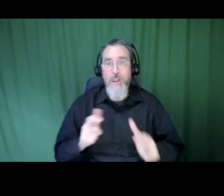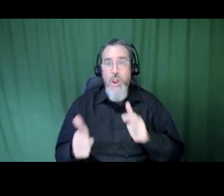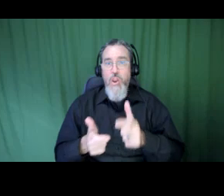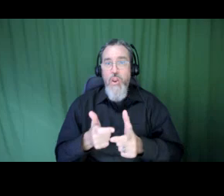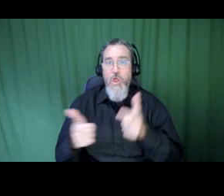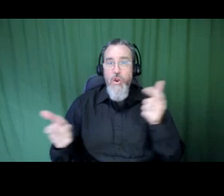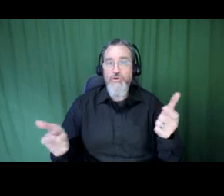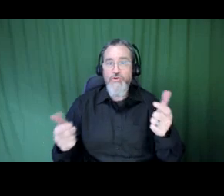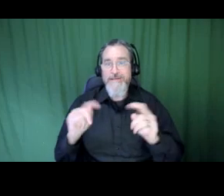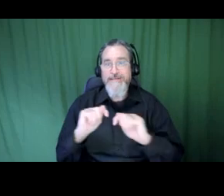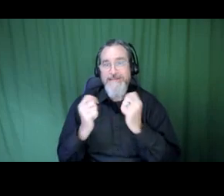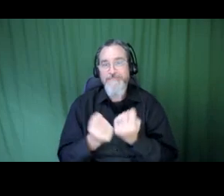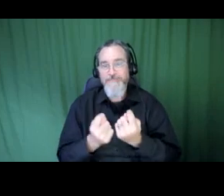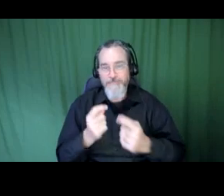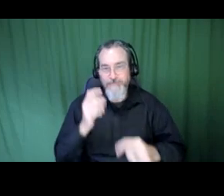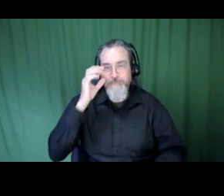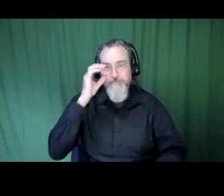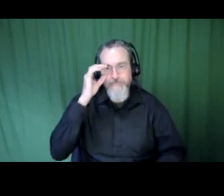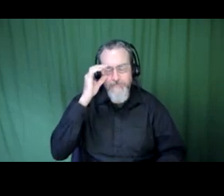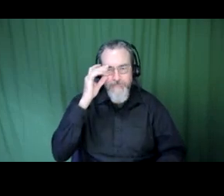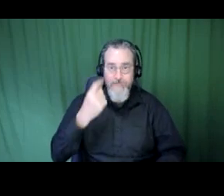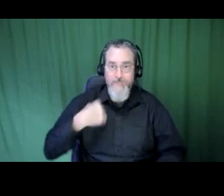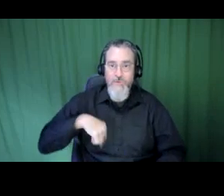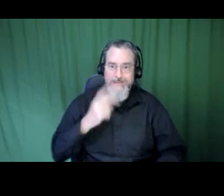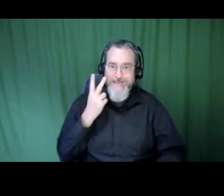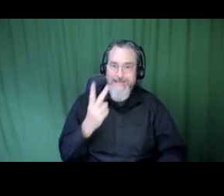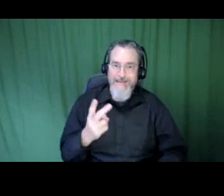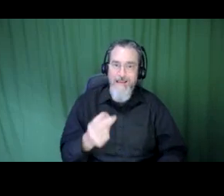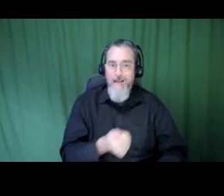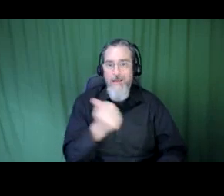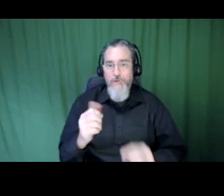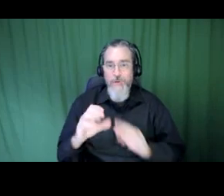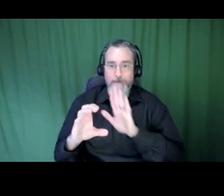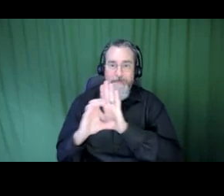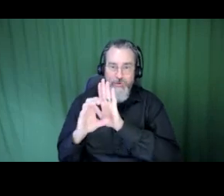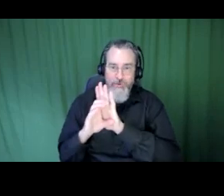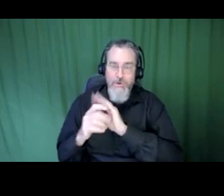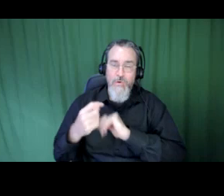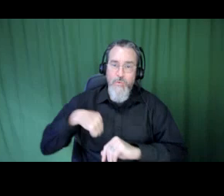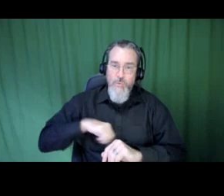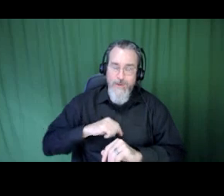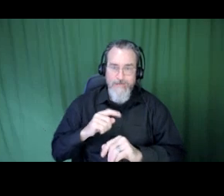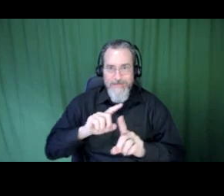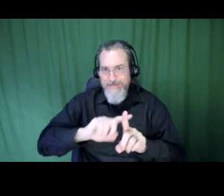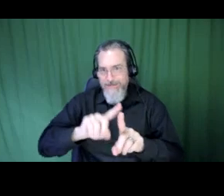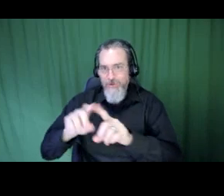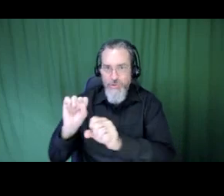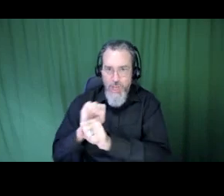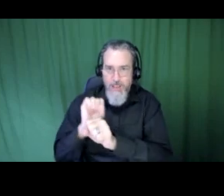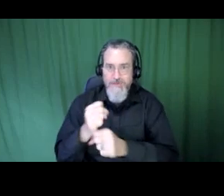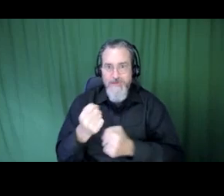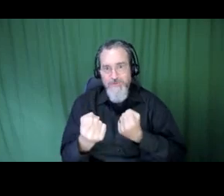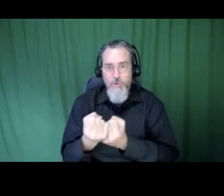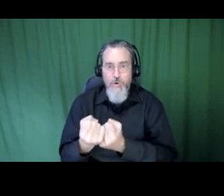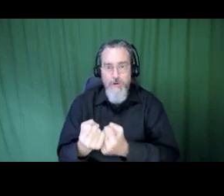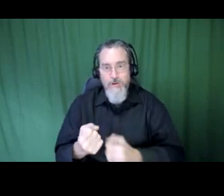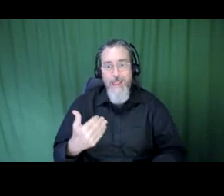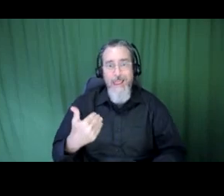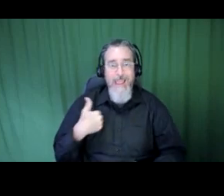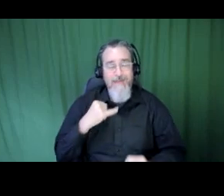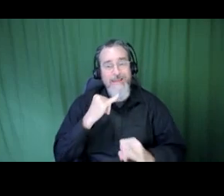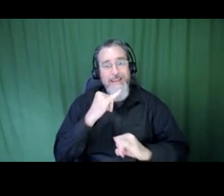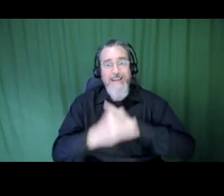folks whose jobs we are able to support, including an international intern from Morocco. I'm actually headed to Uzbekistan